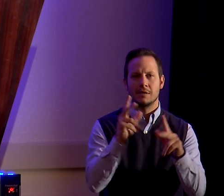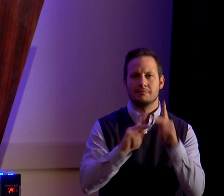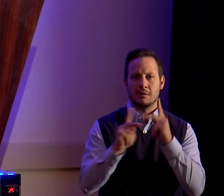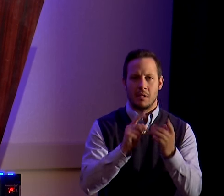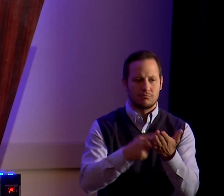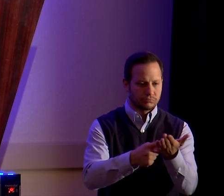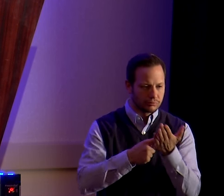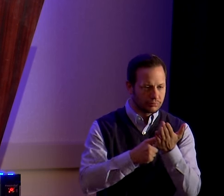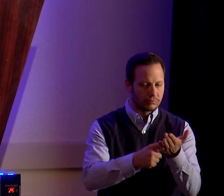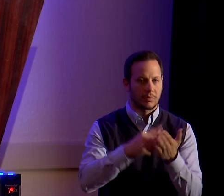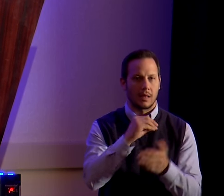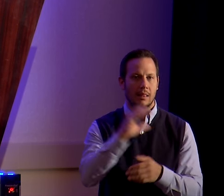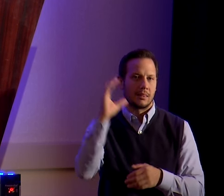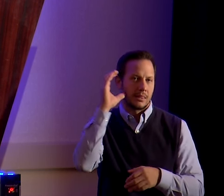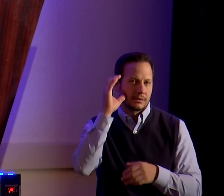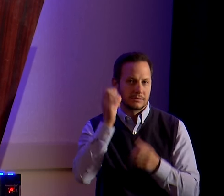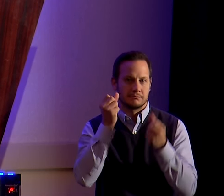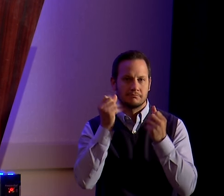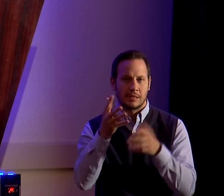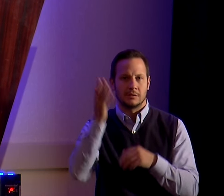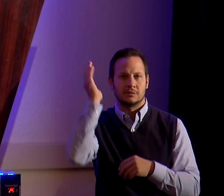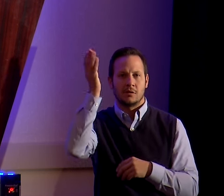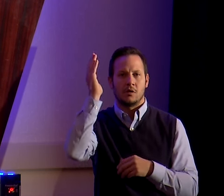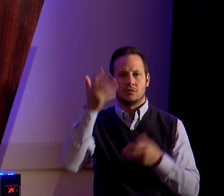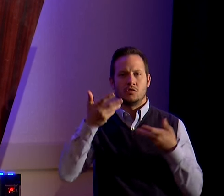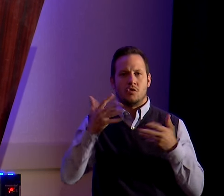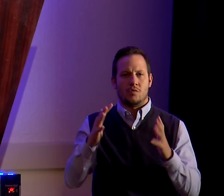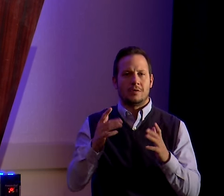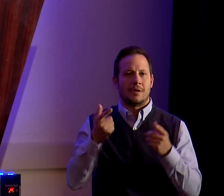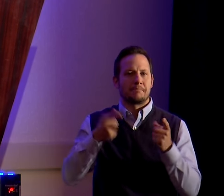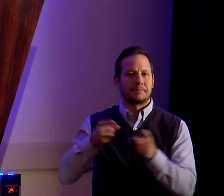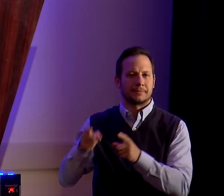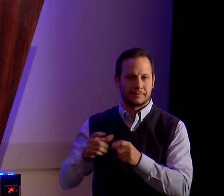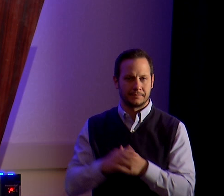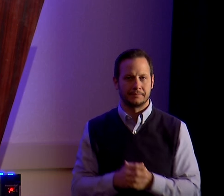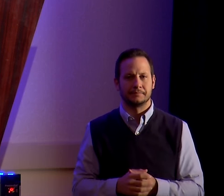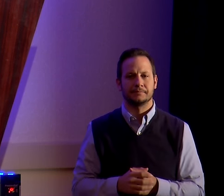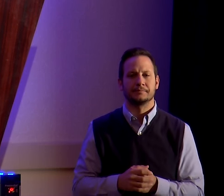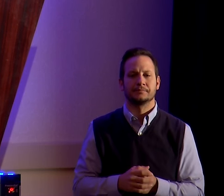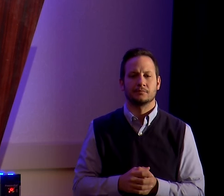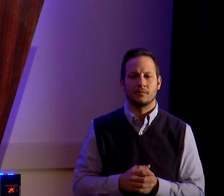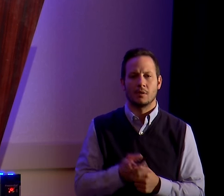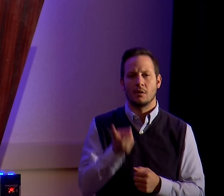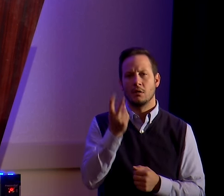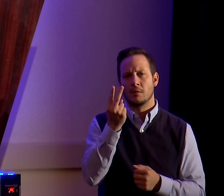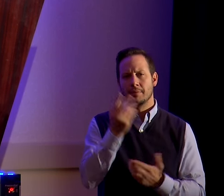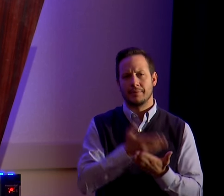to listen to many of the talks here. And there's